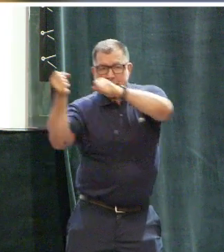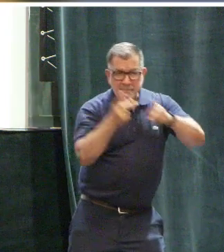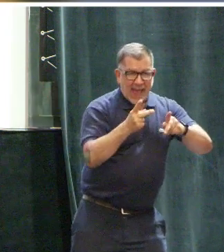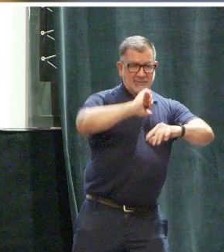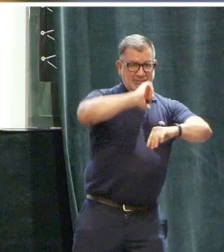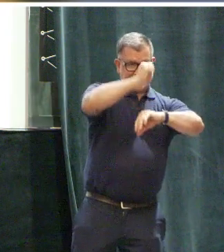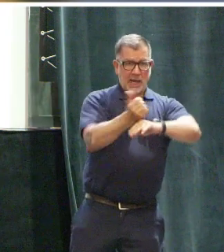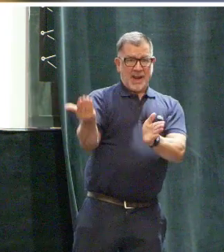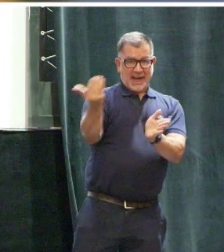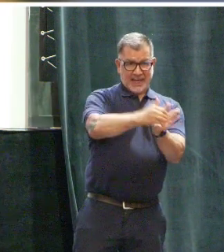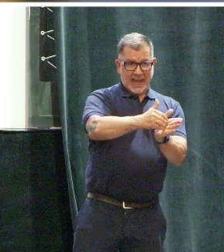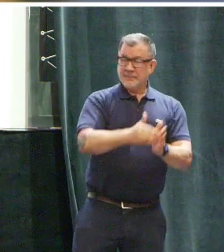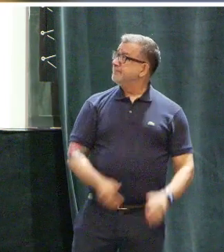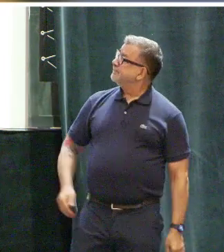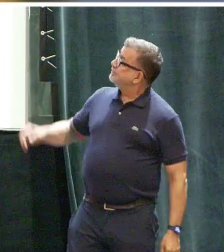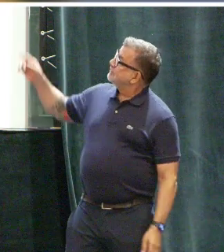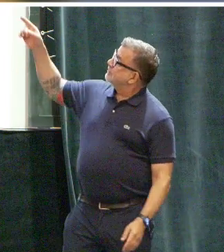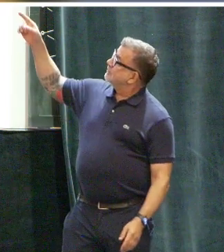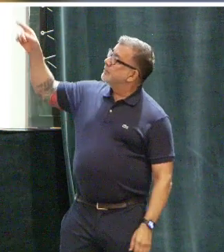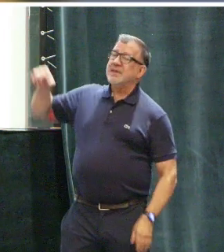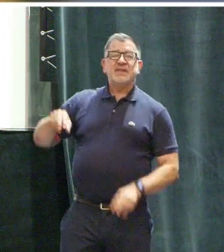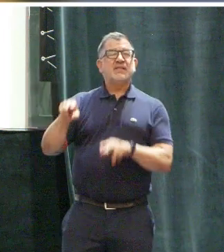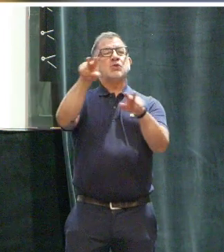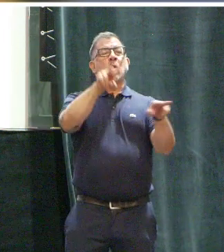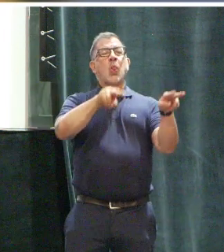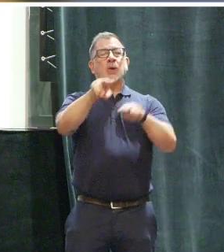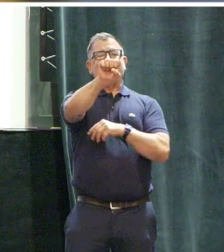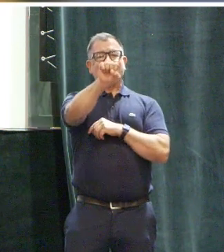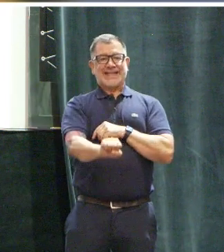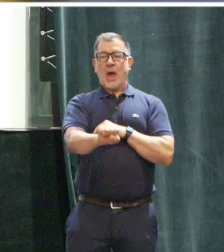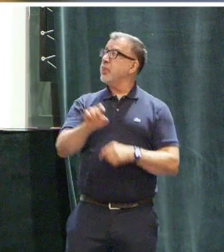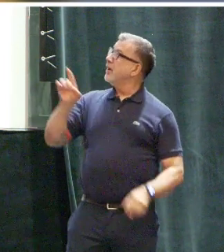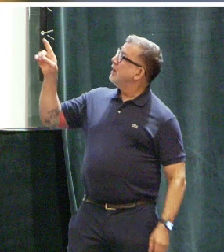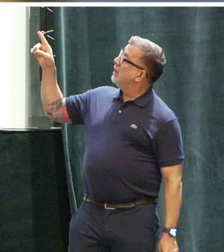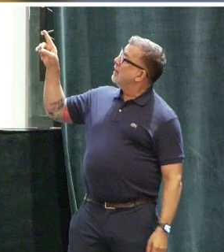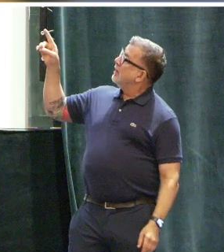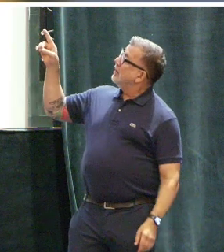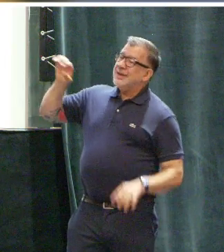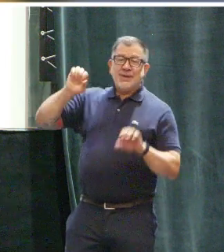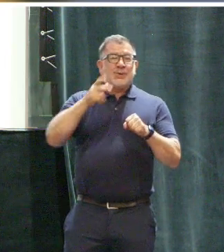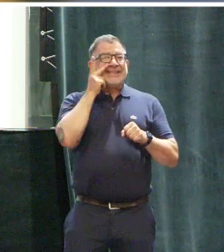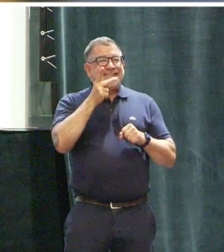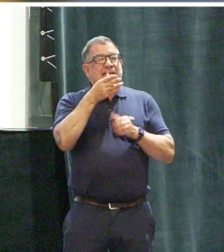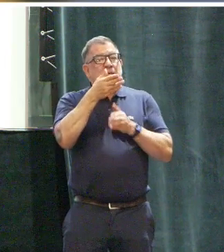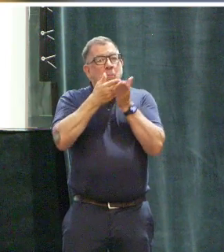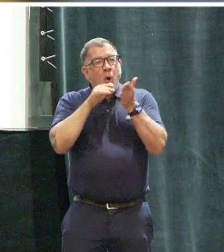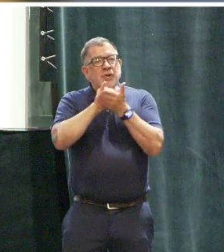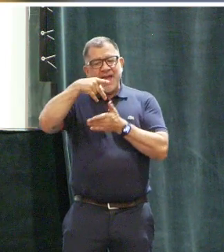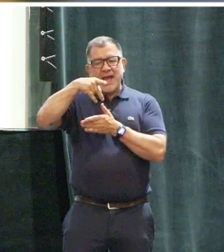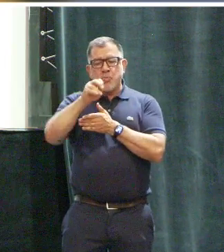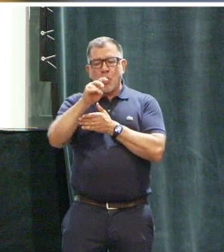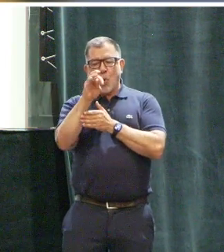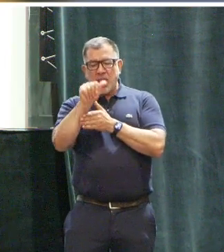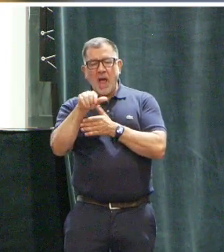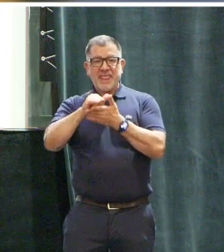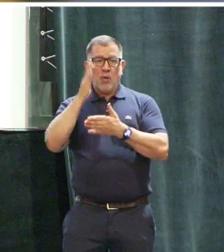So we have a view here looking from the South Esplanade south, so you can see the portion of the pergola that is being preserved with the